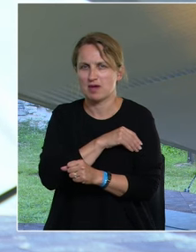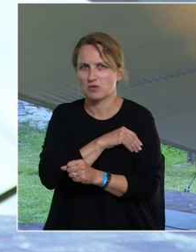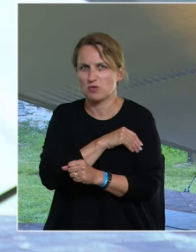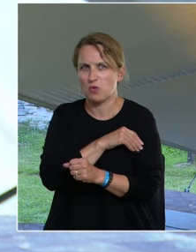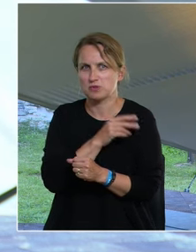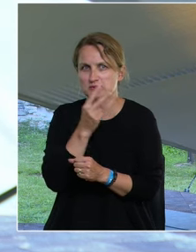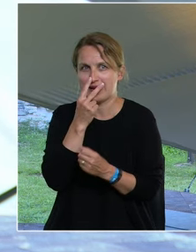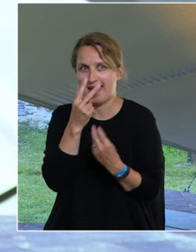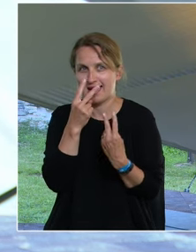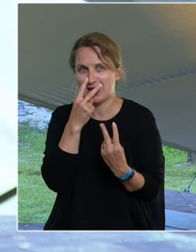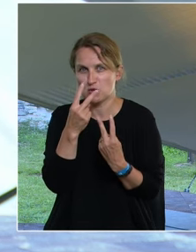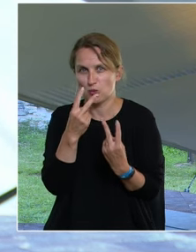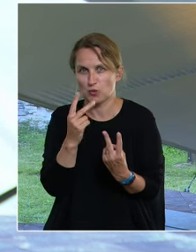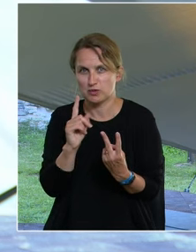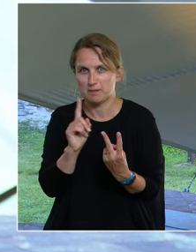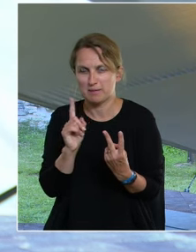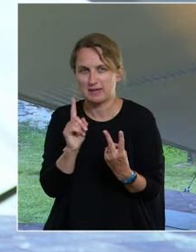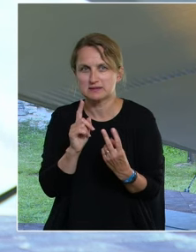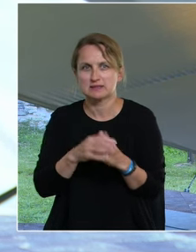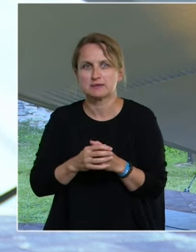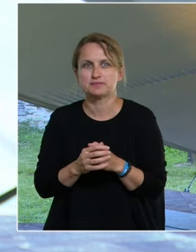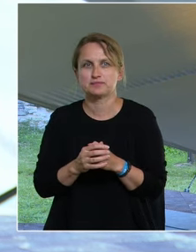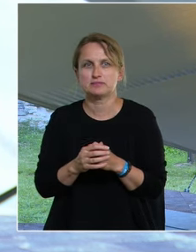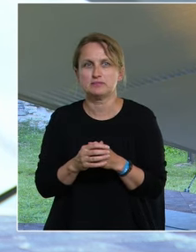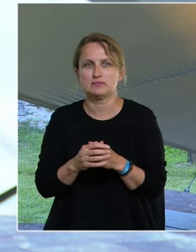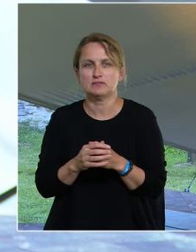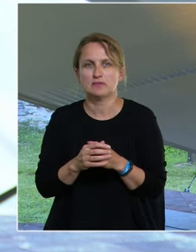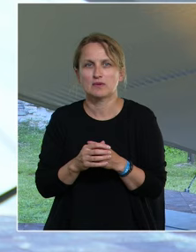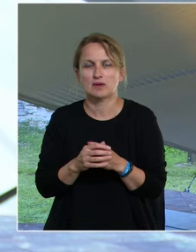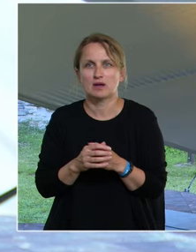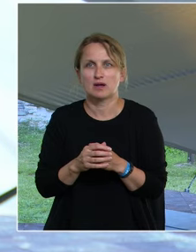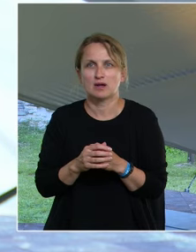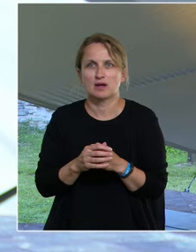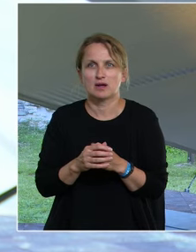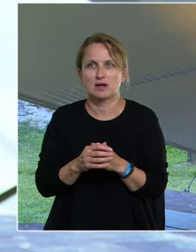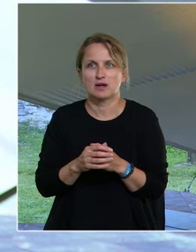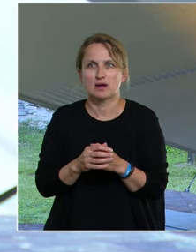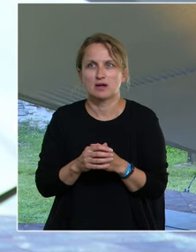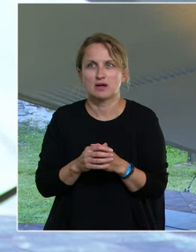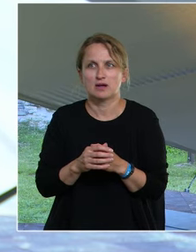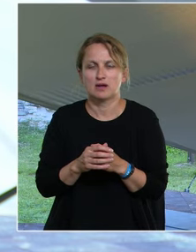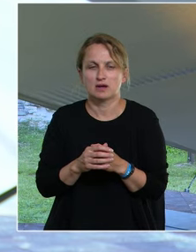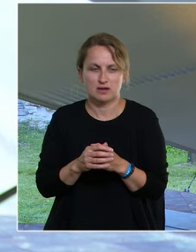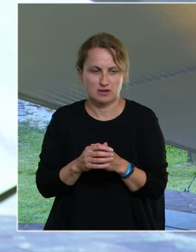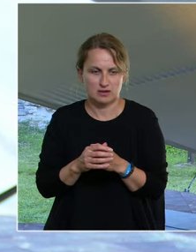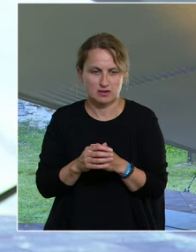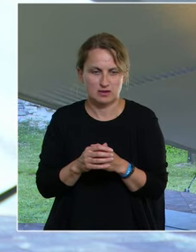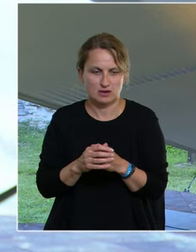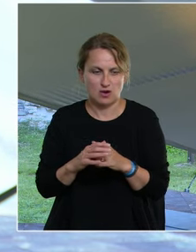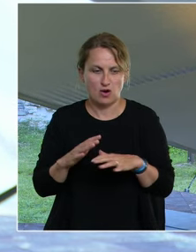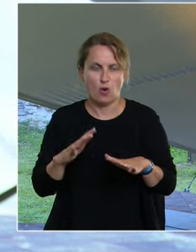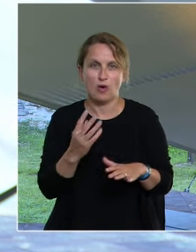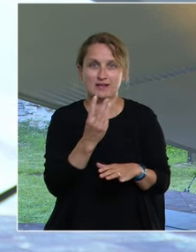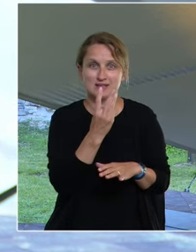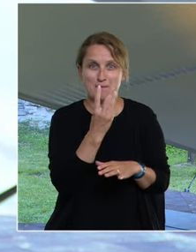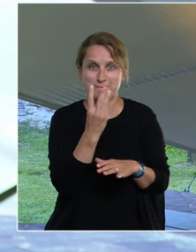of NFTs came as a possibility to sort of, you know, to be a platform that could be